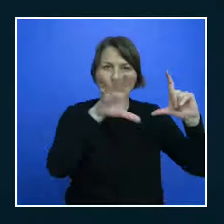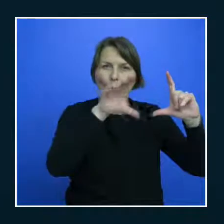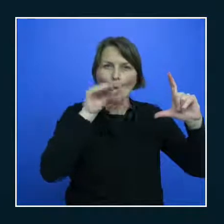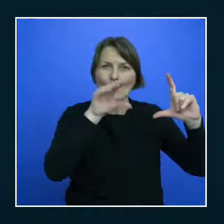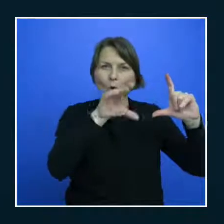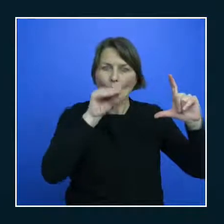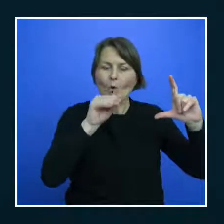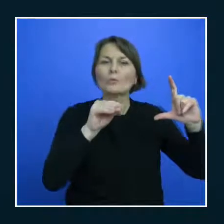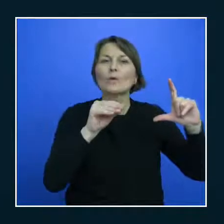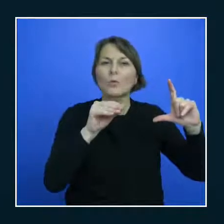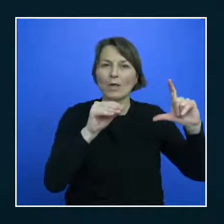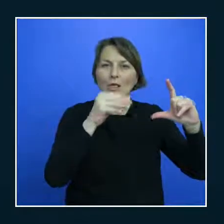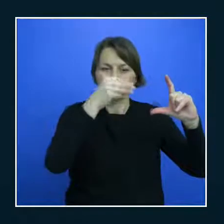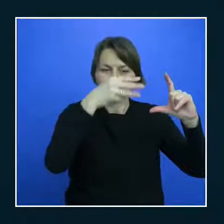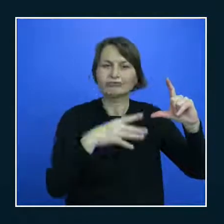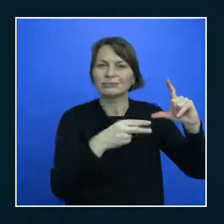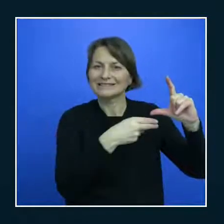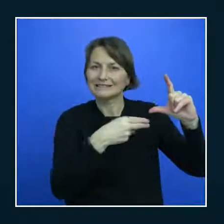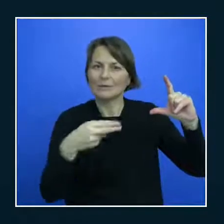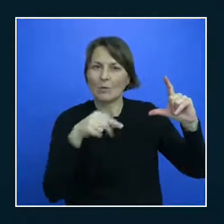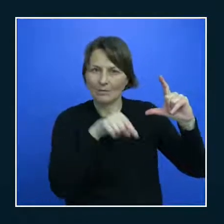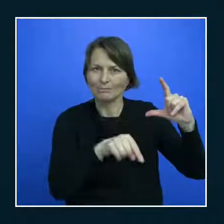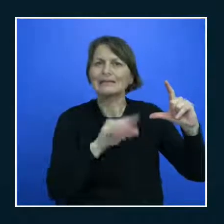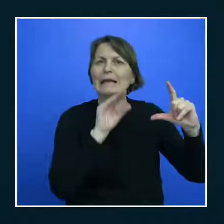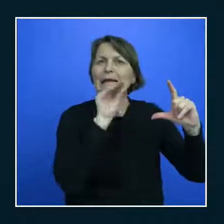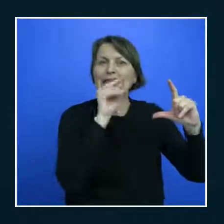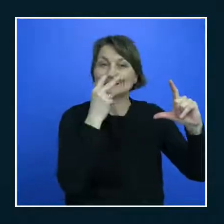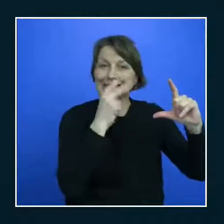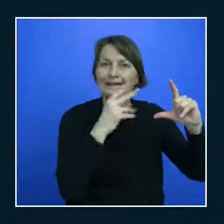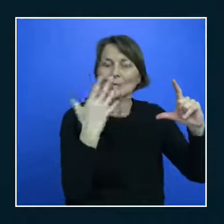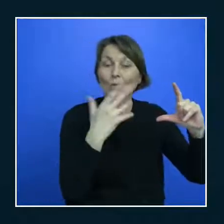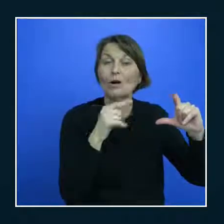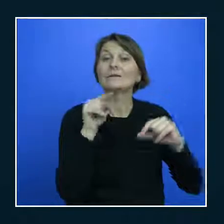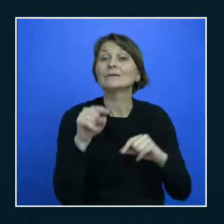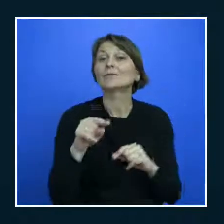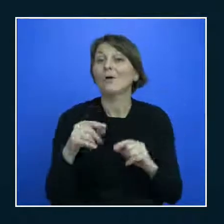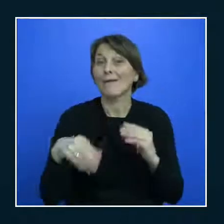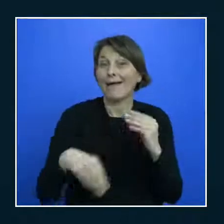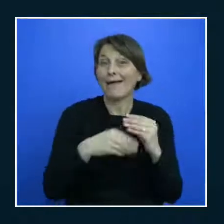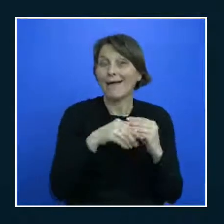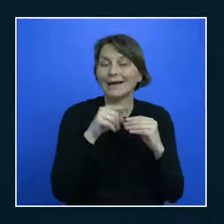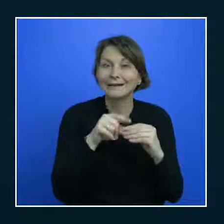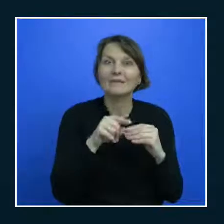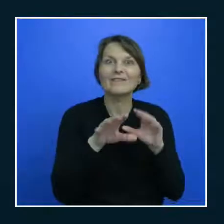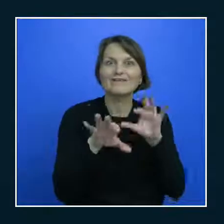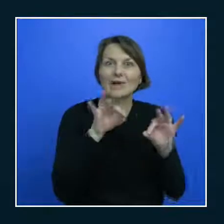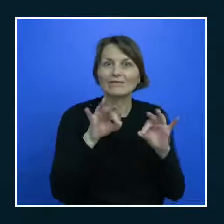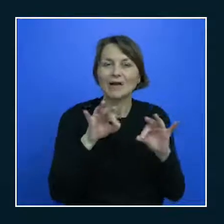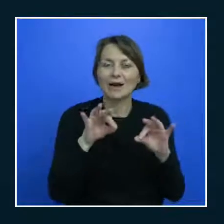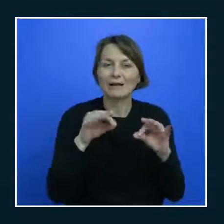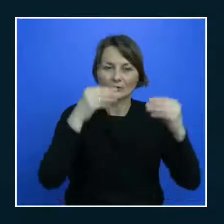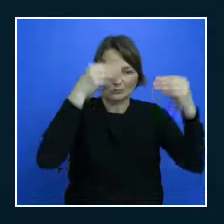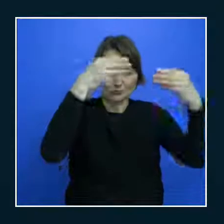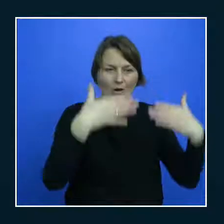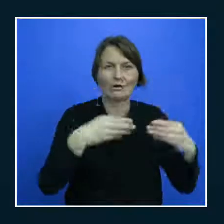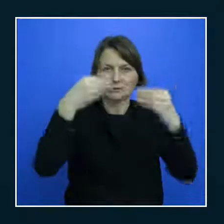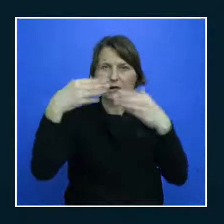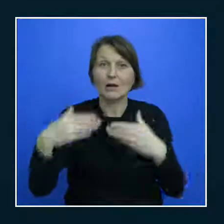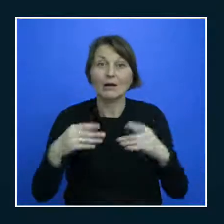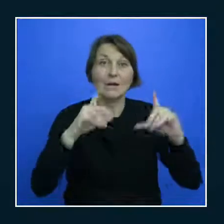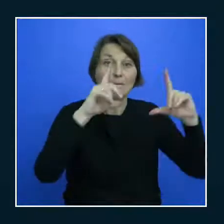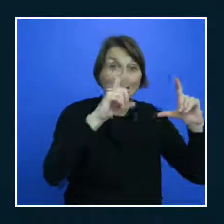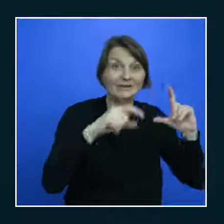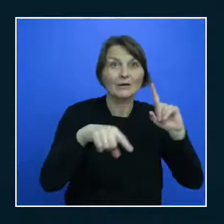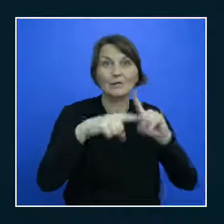you're searching, you're not just going to find like Word docs, but you'll find actual pictures that have the things that you